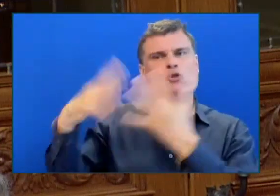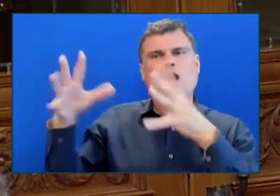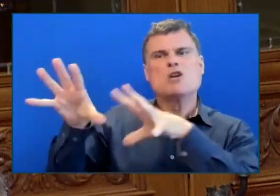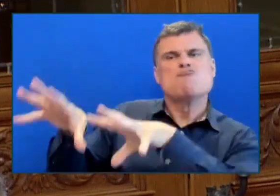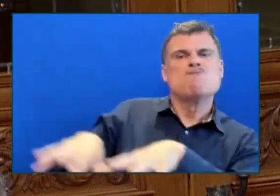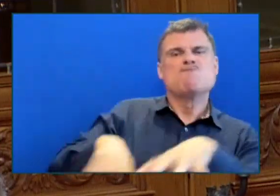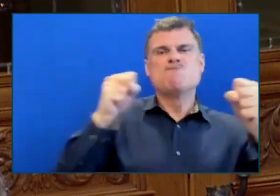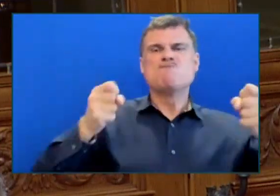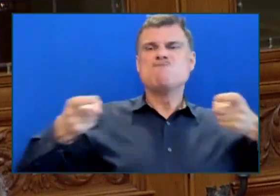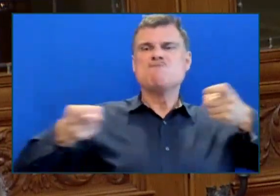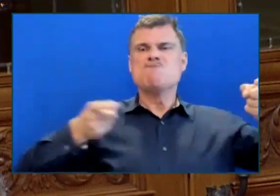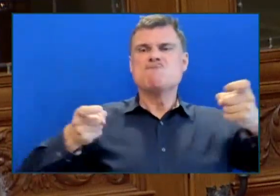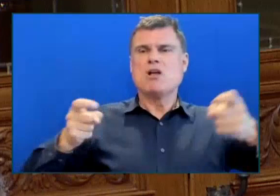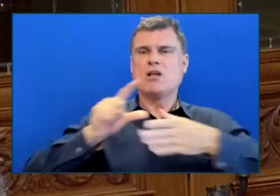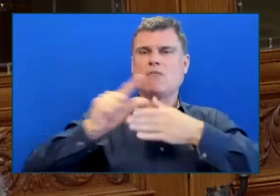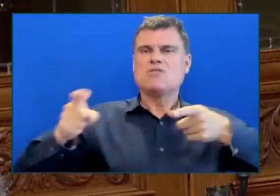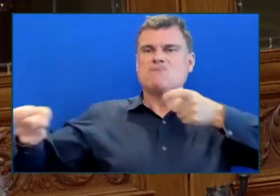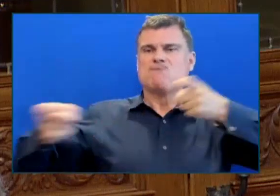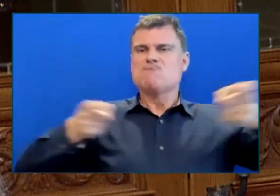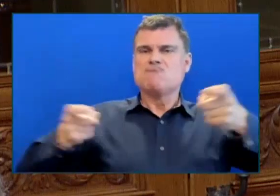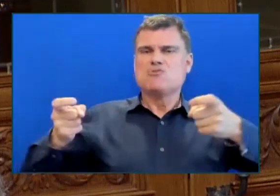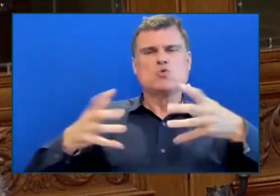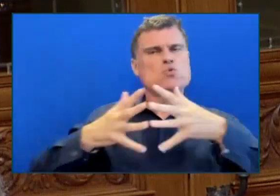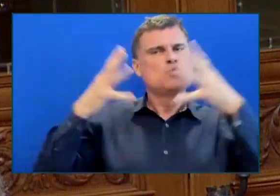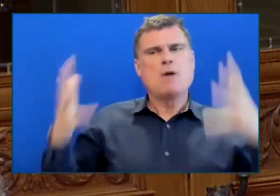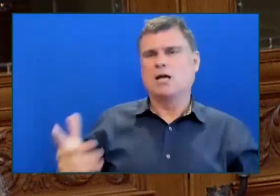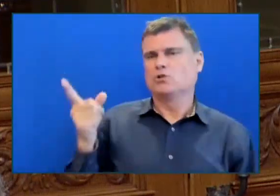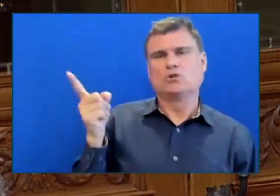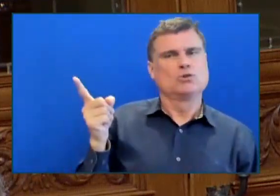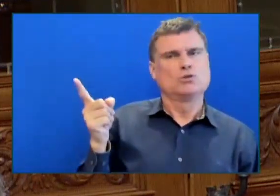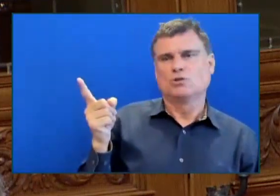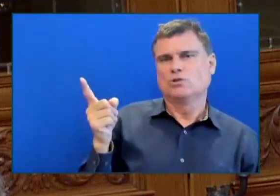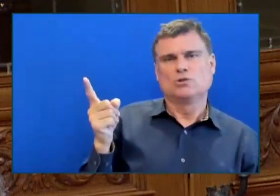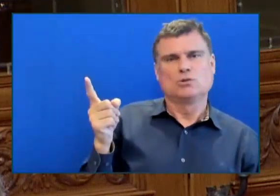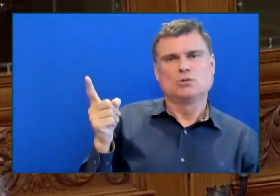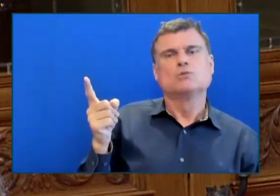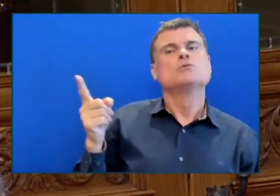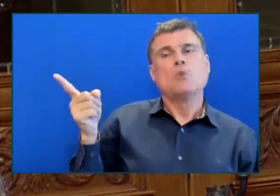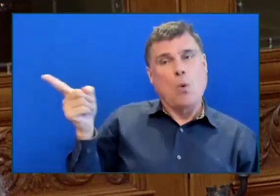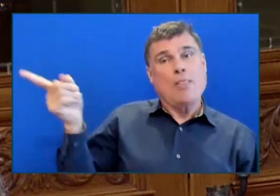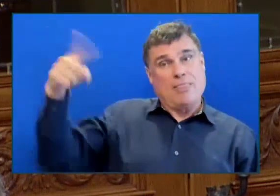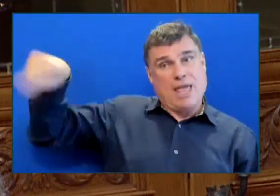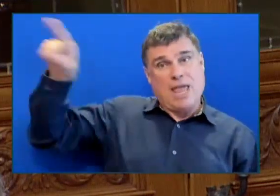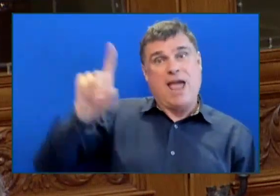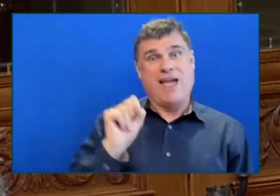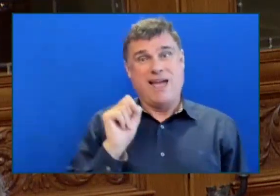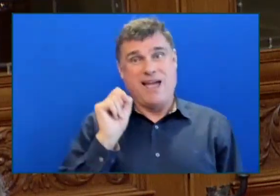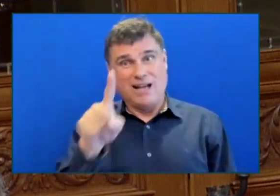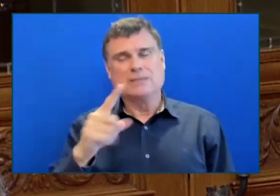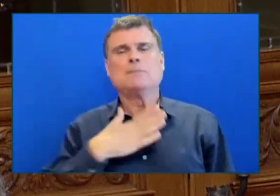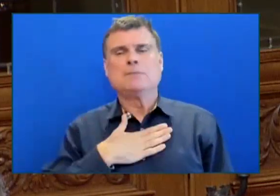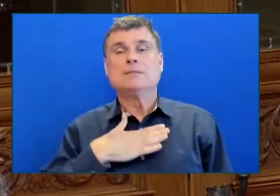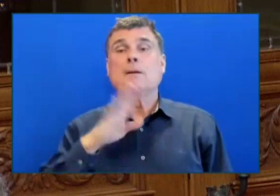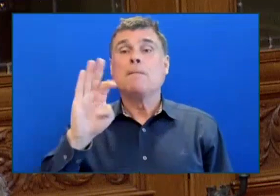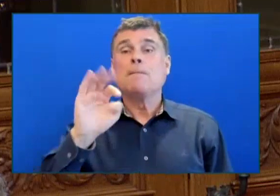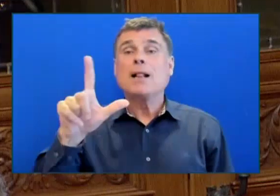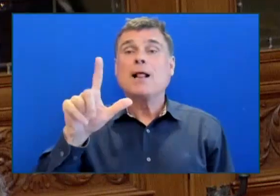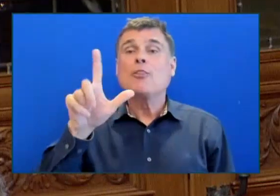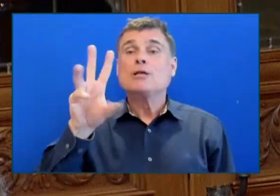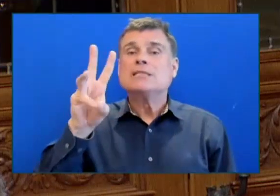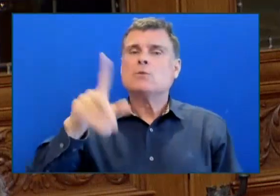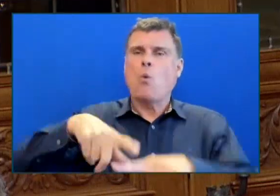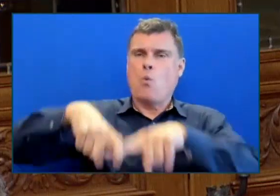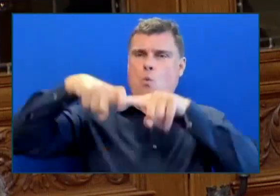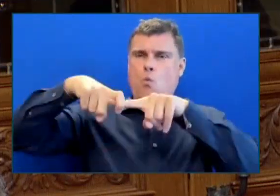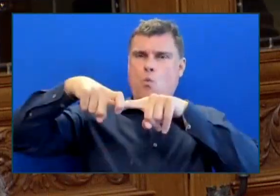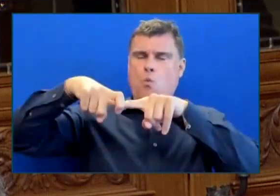Speaker, to pause the implementation of Bill 36 and to do a comprehensive engagement with the healthcare professionals across this province. To the